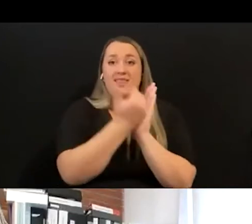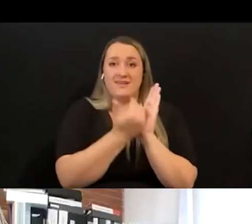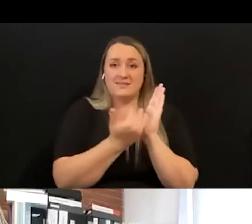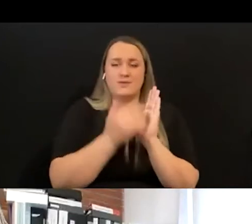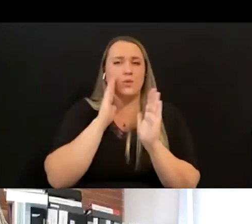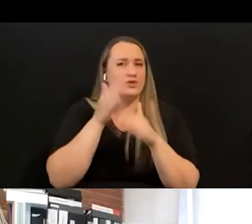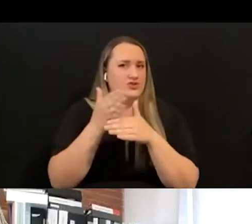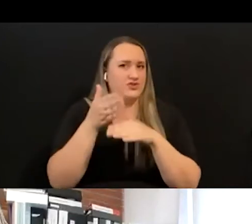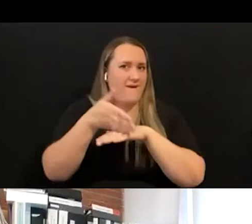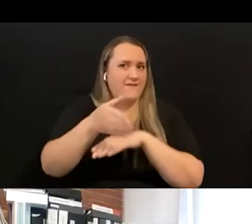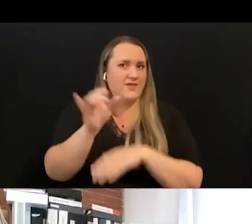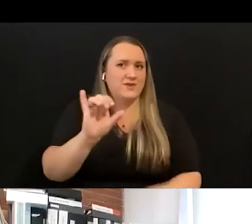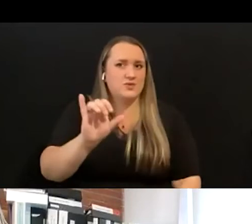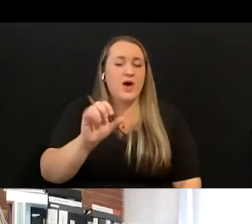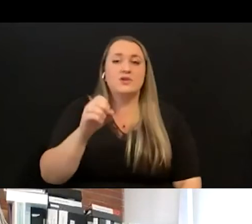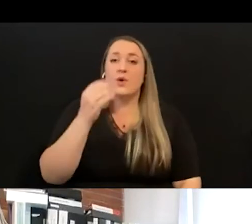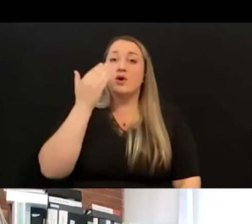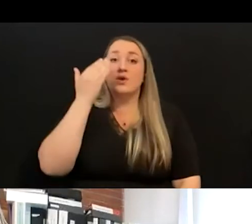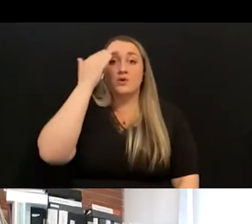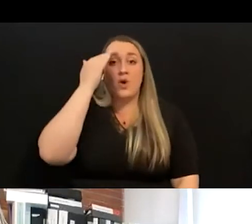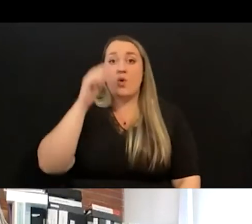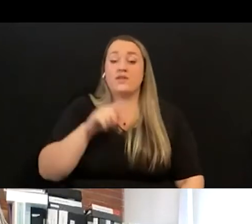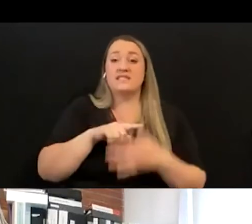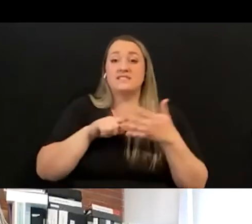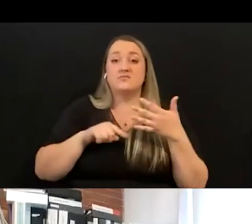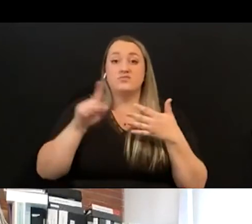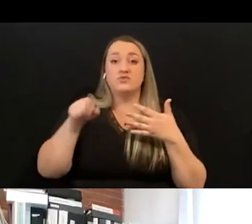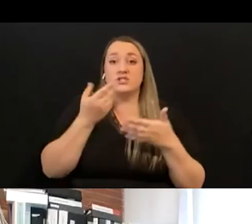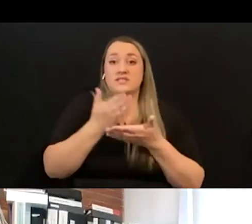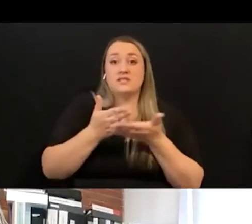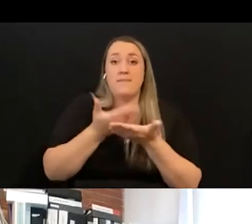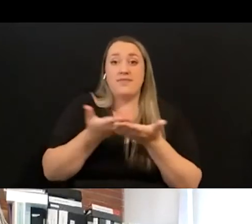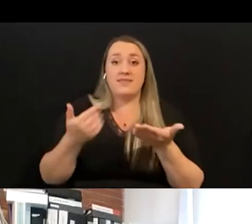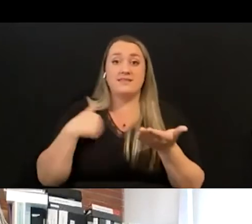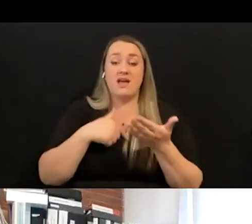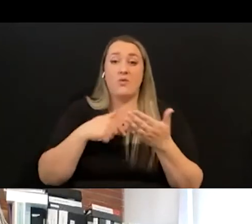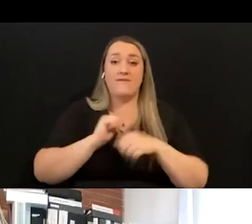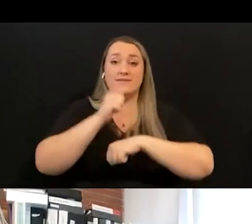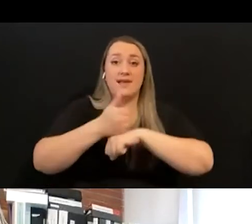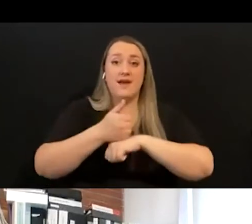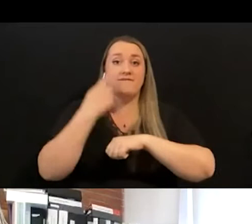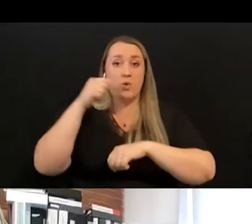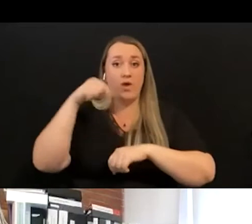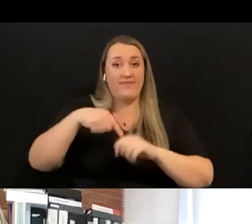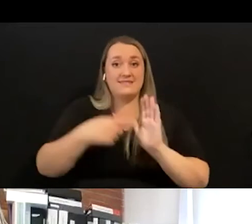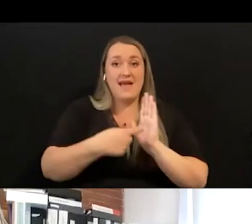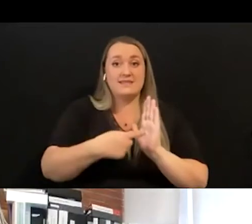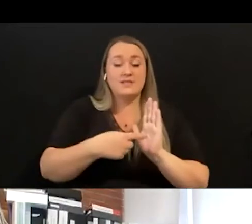share after. So, these are just some of the things that we've implemented for this exhibition, but